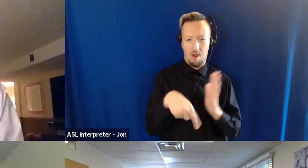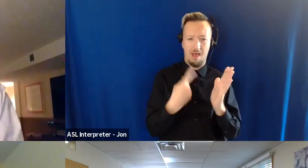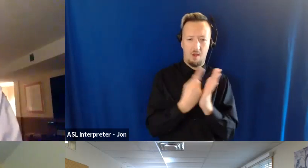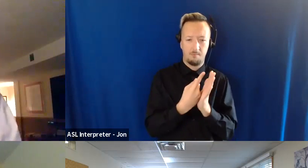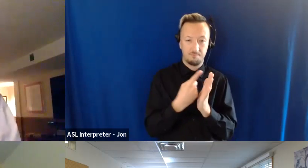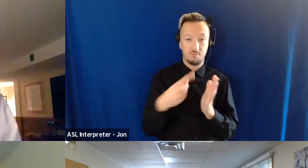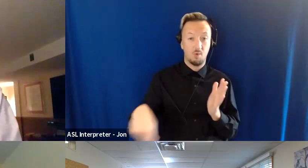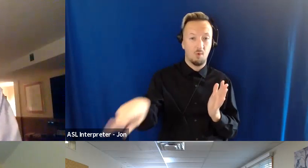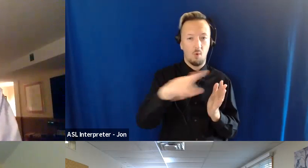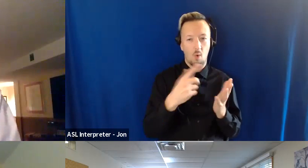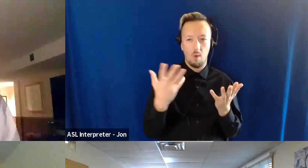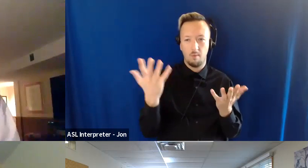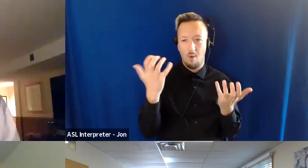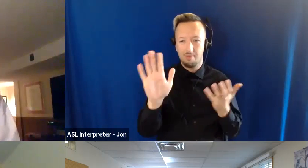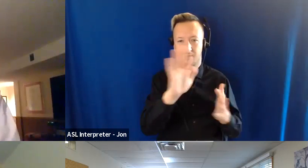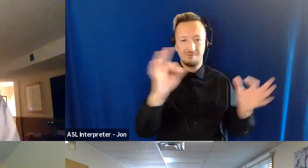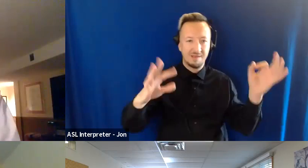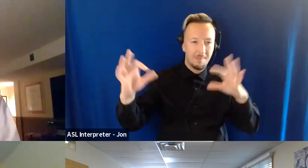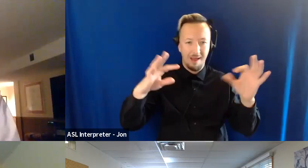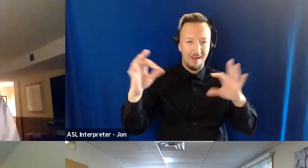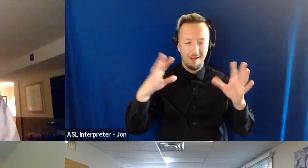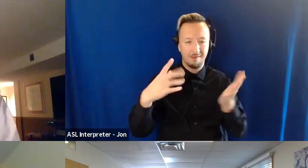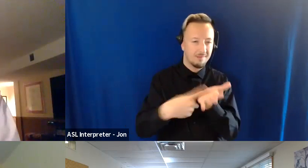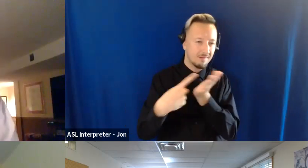everybody wants to chime in, and I think having it for